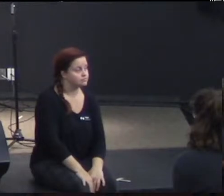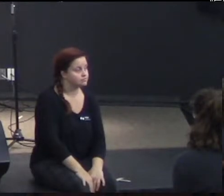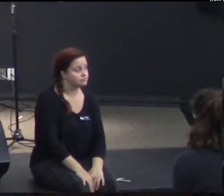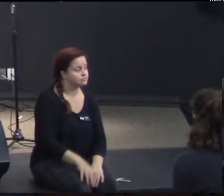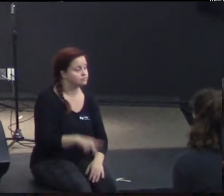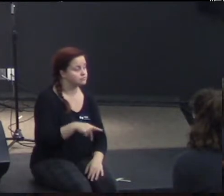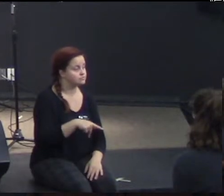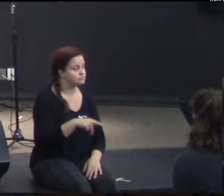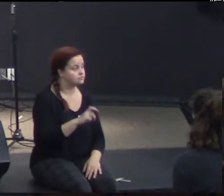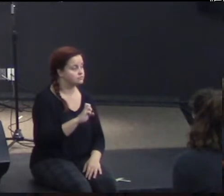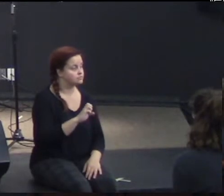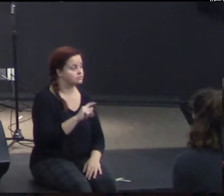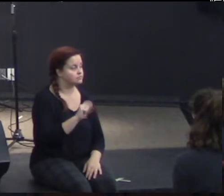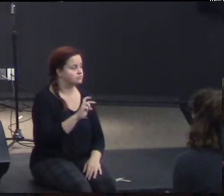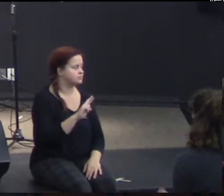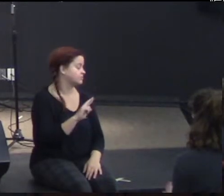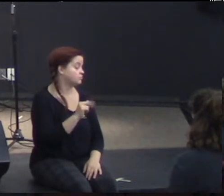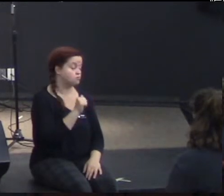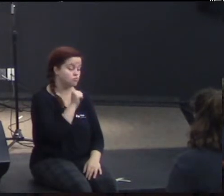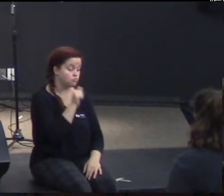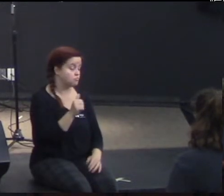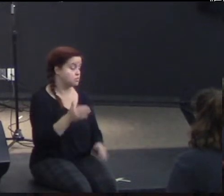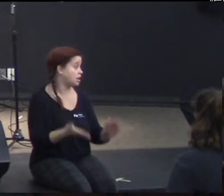Peter didn't take off.